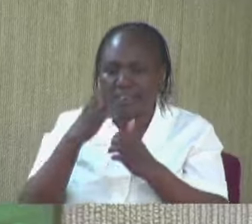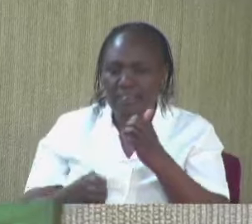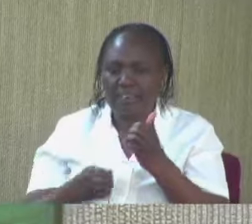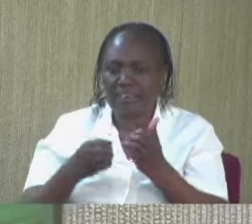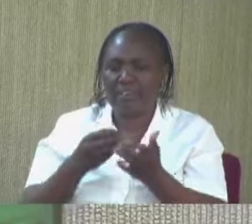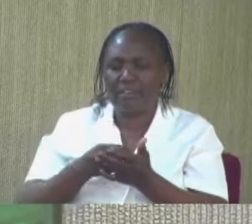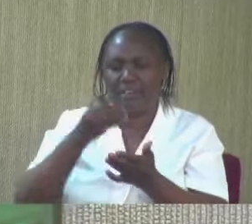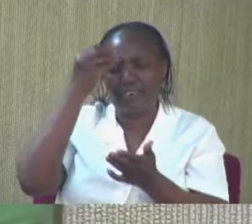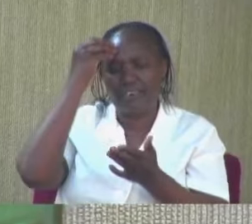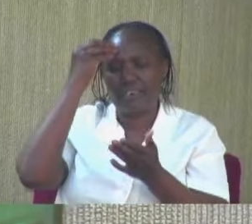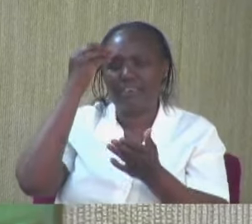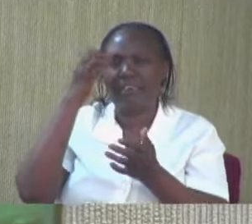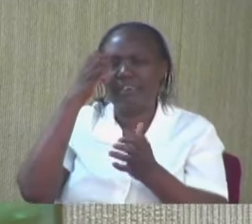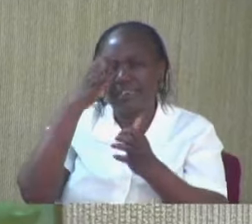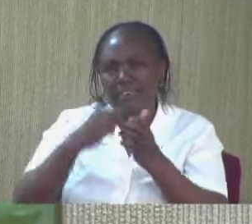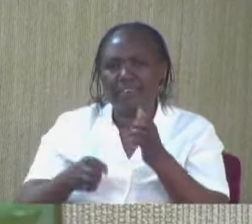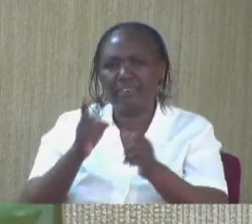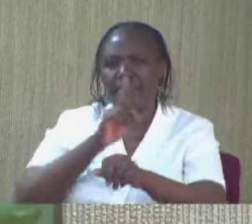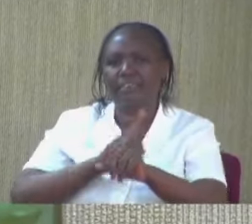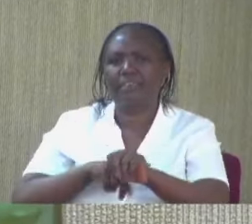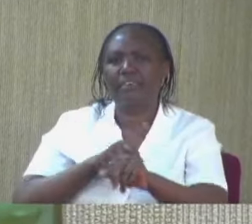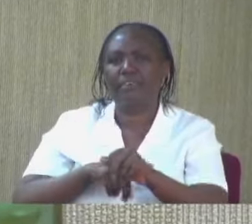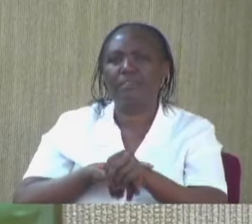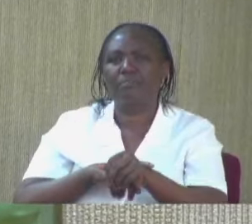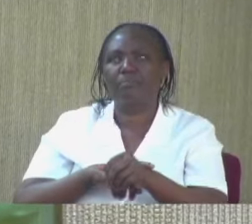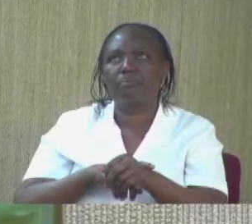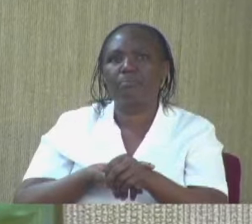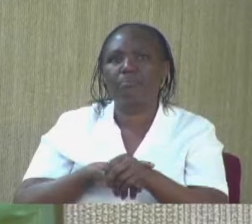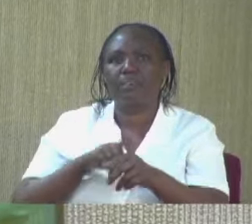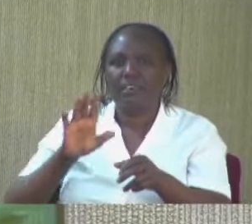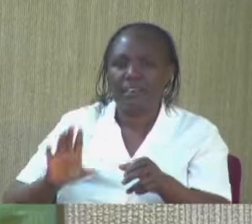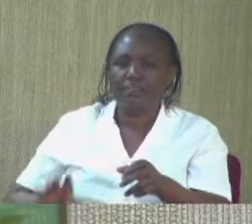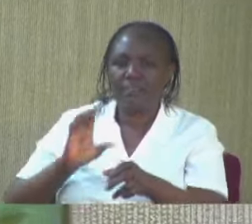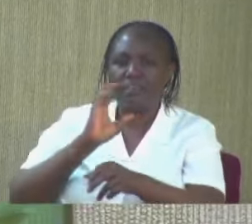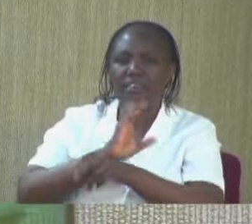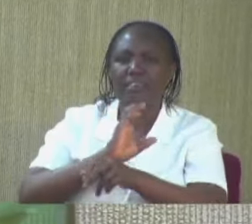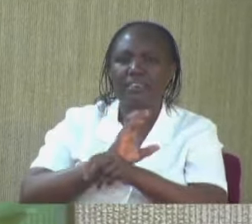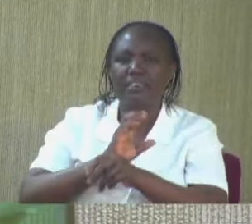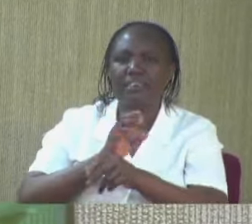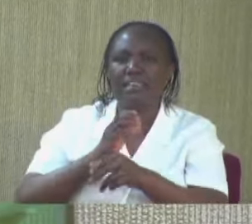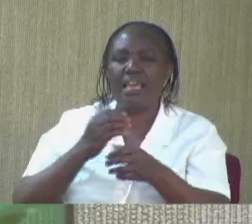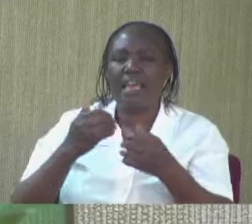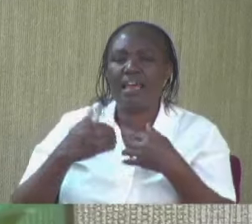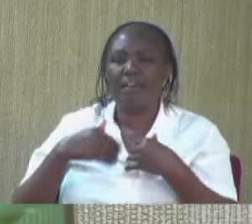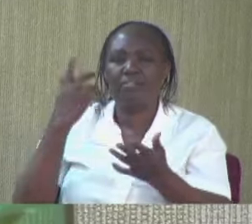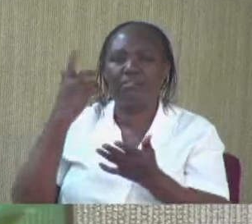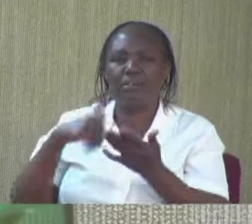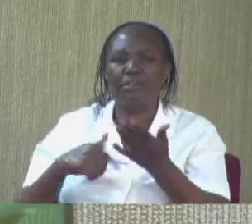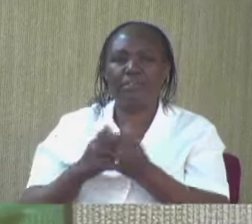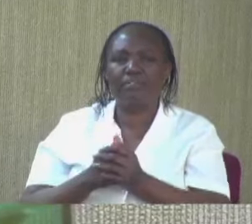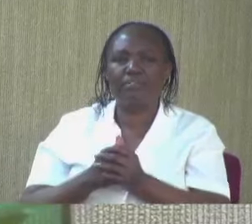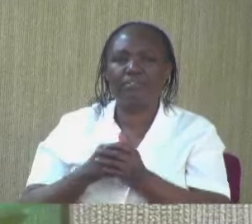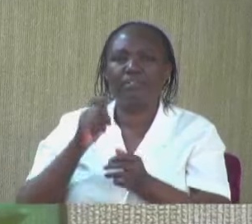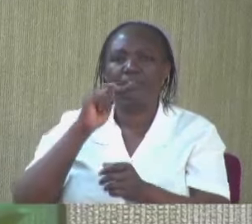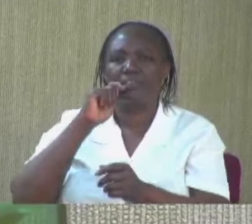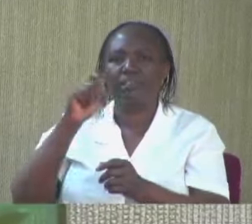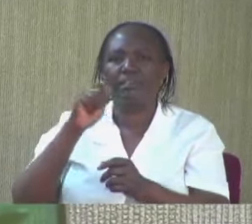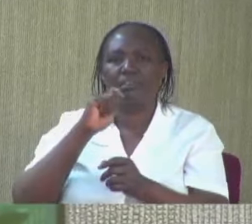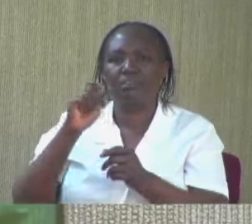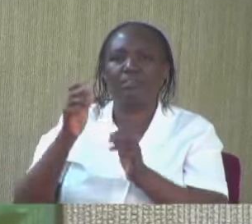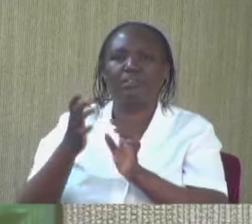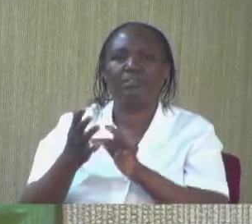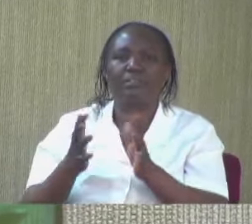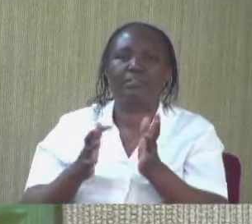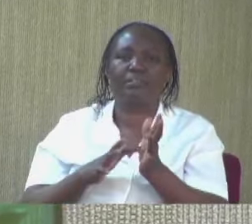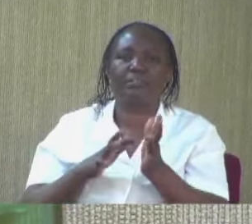the end time remnant church of God, the Bible says they have or they possess the testimony of